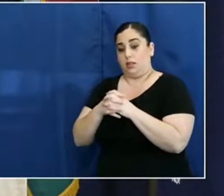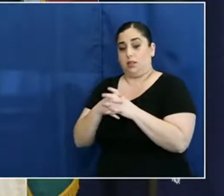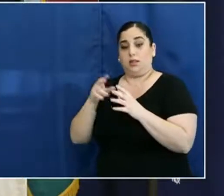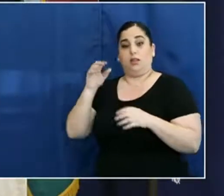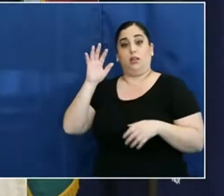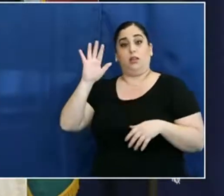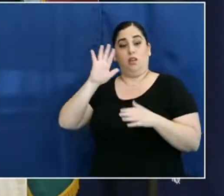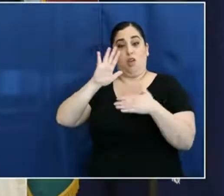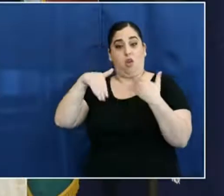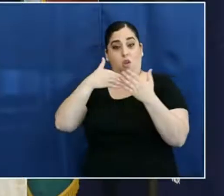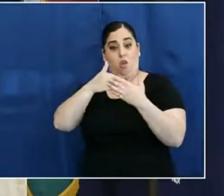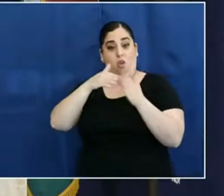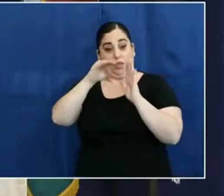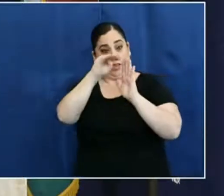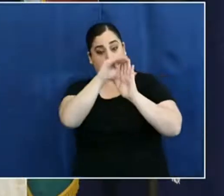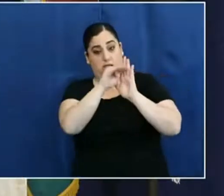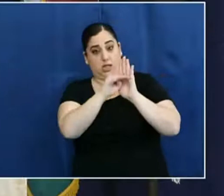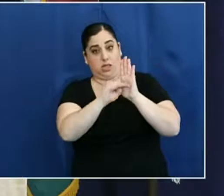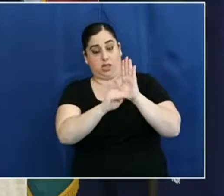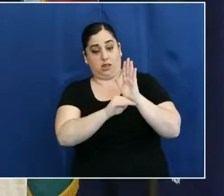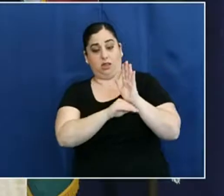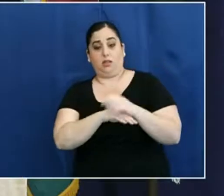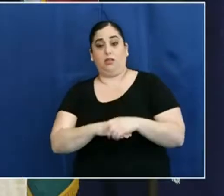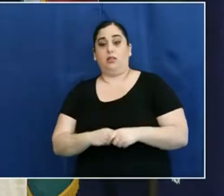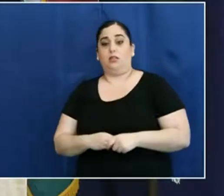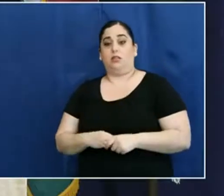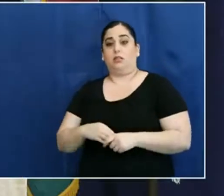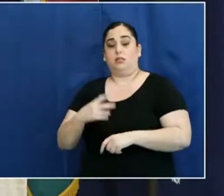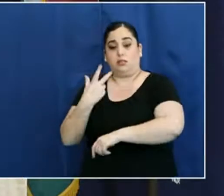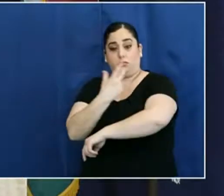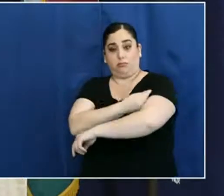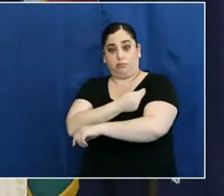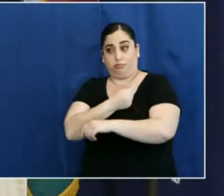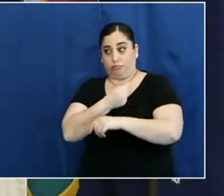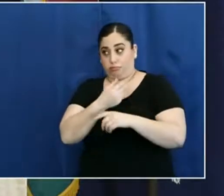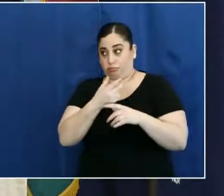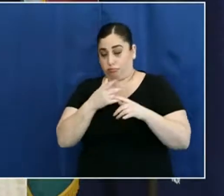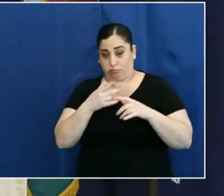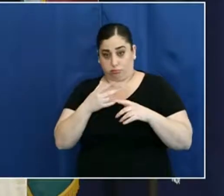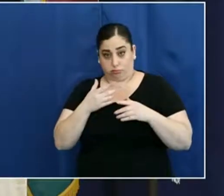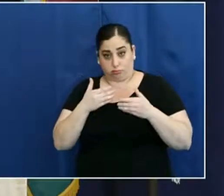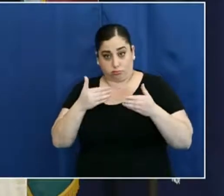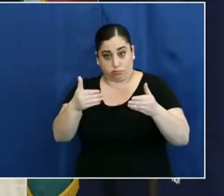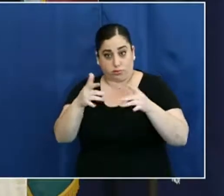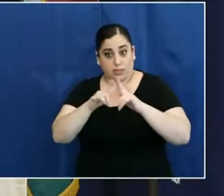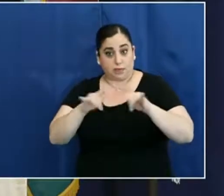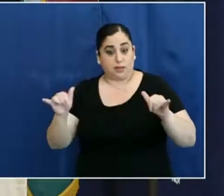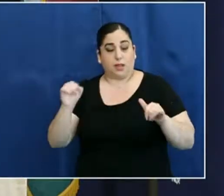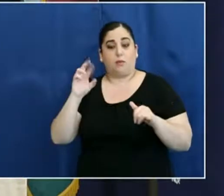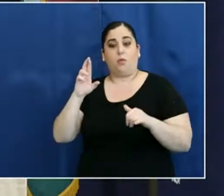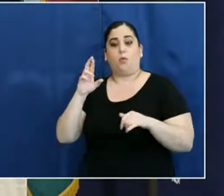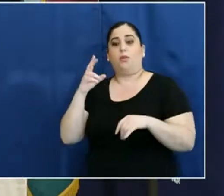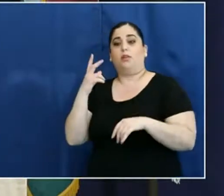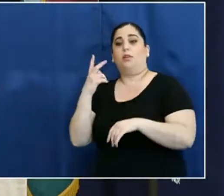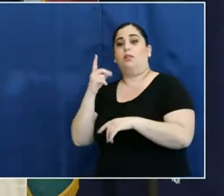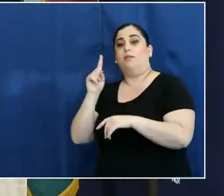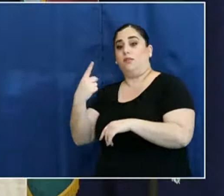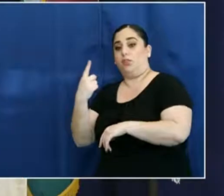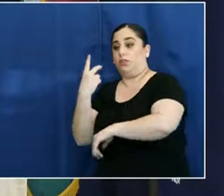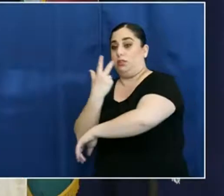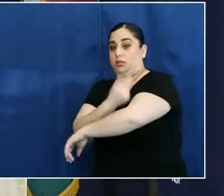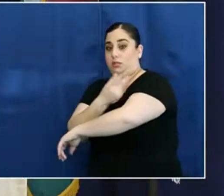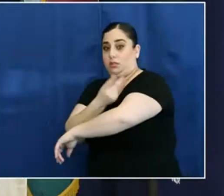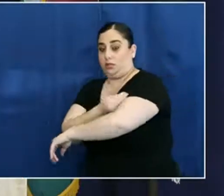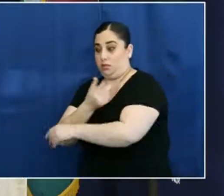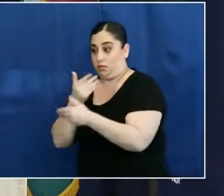now as opposed to doing folks who have maybe type 2 diabetes and then doing people who have type 1? Well, who's to wager